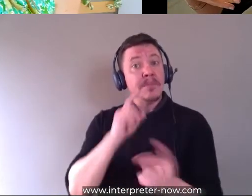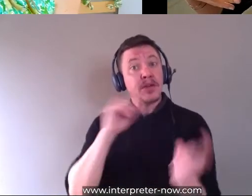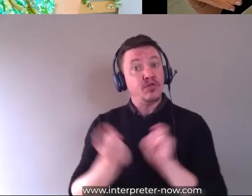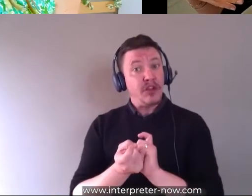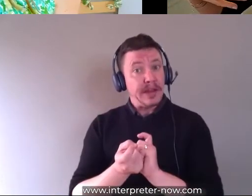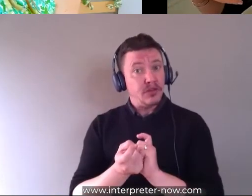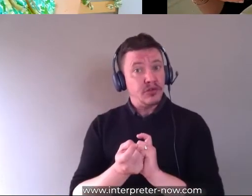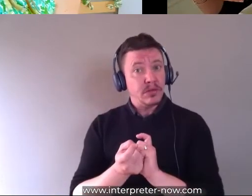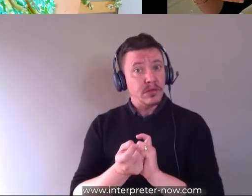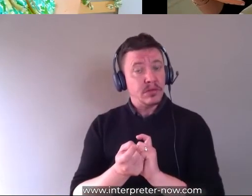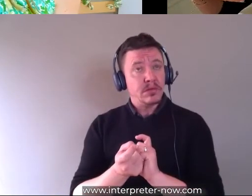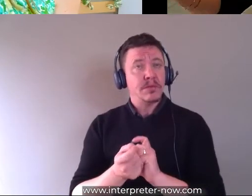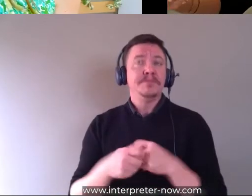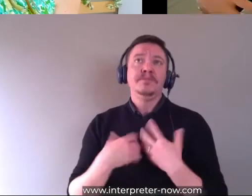to